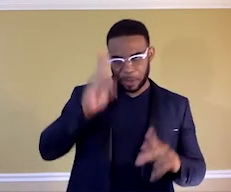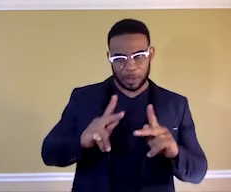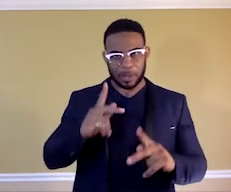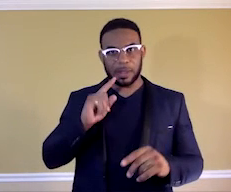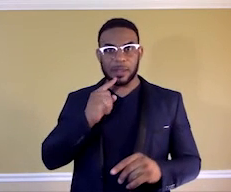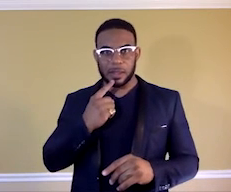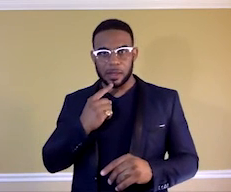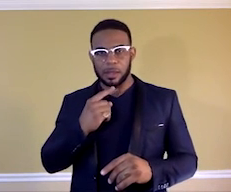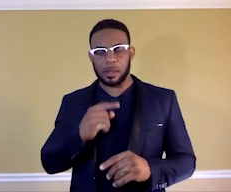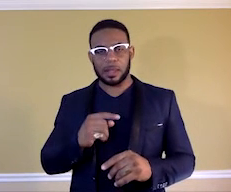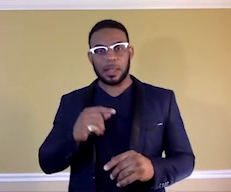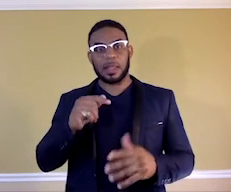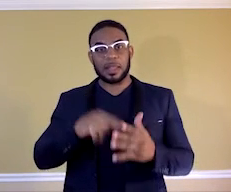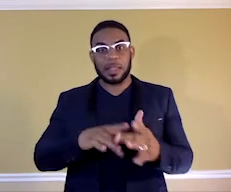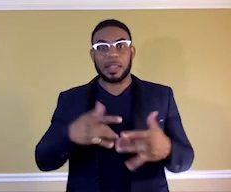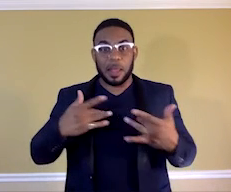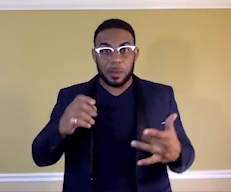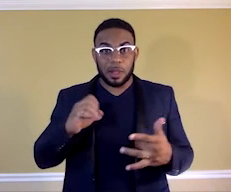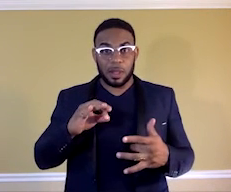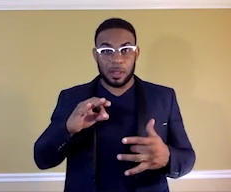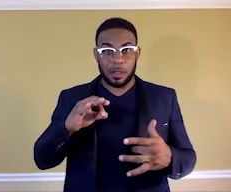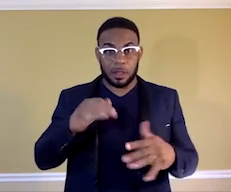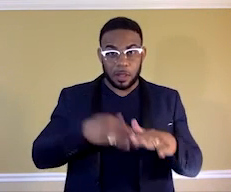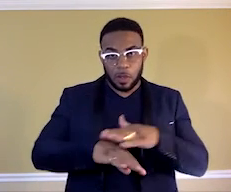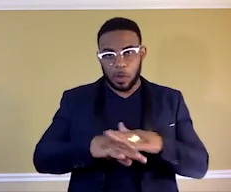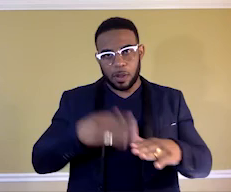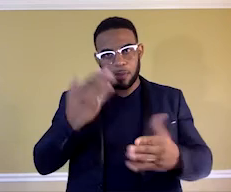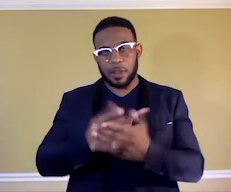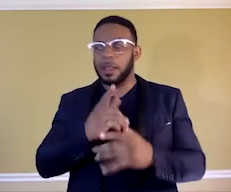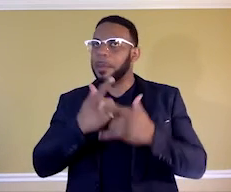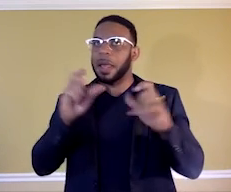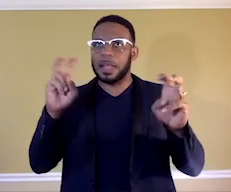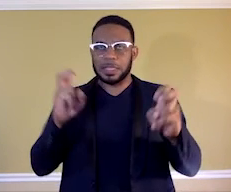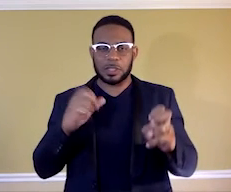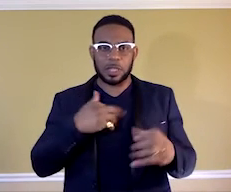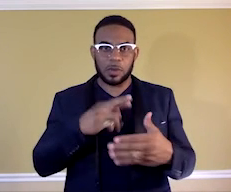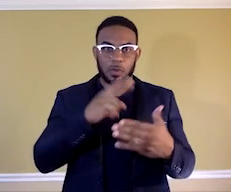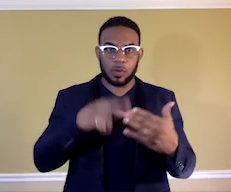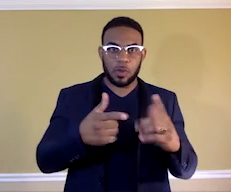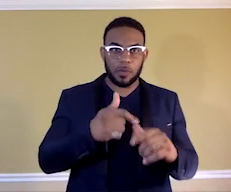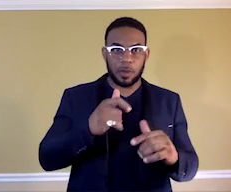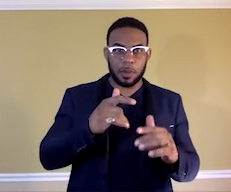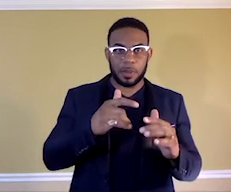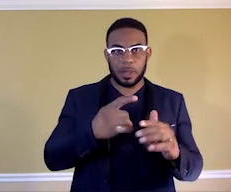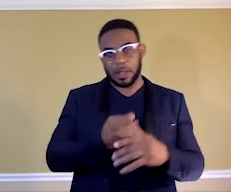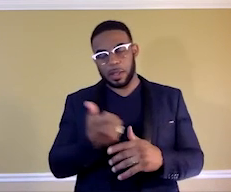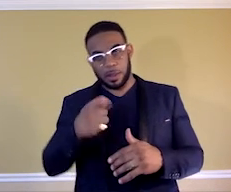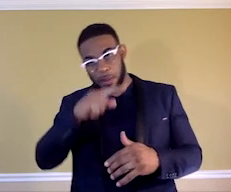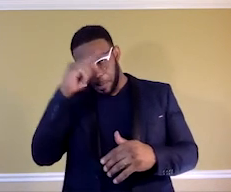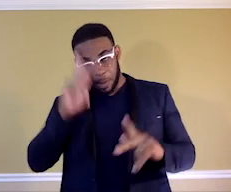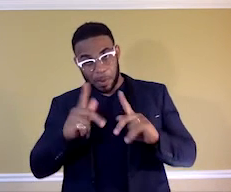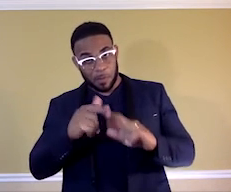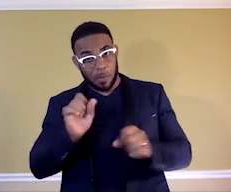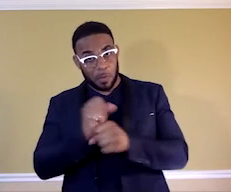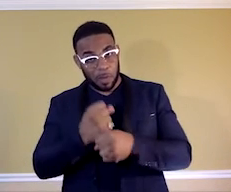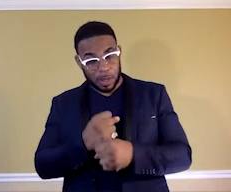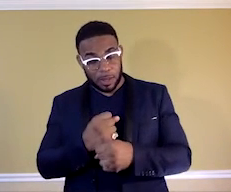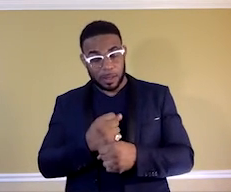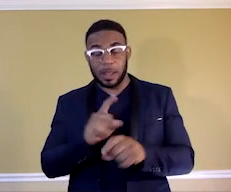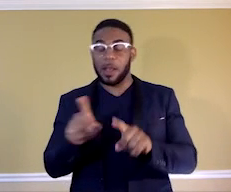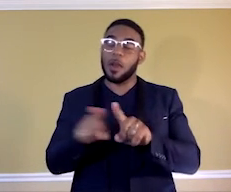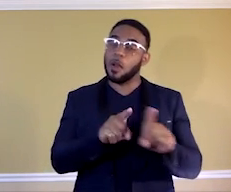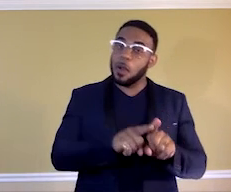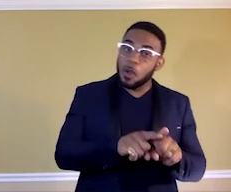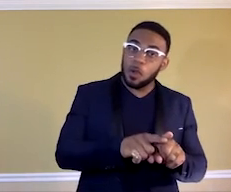consumers seriously, this episode underscores the fact that there are major issues that result from excluding Black people from creation and